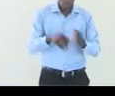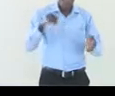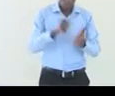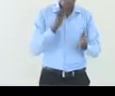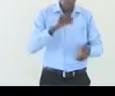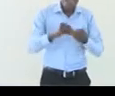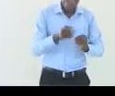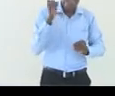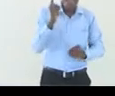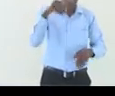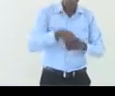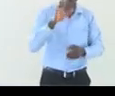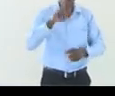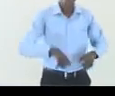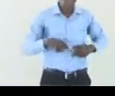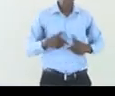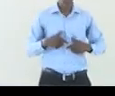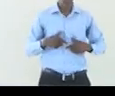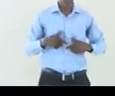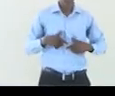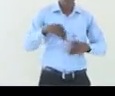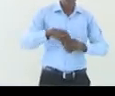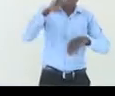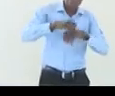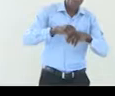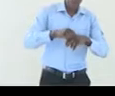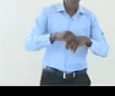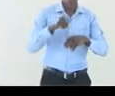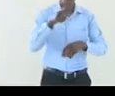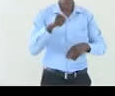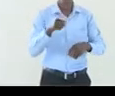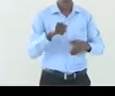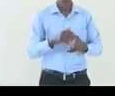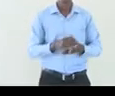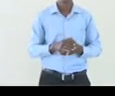number one in your life in terms of engaging you at the depth of your being,